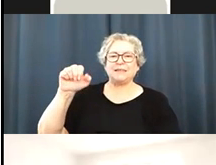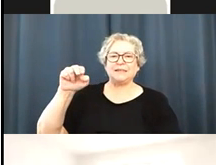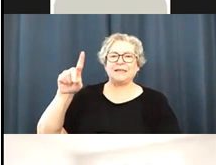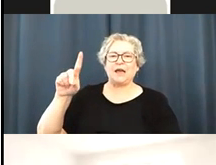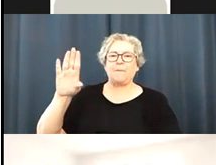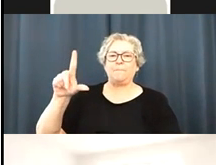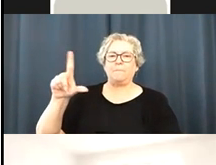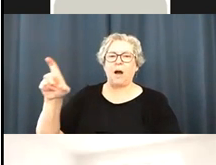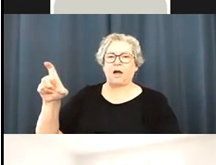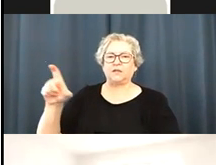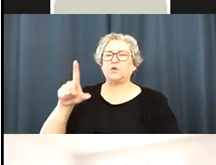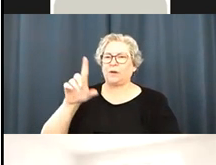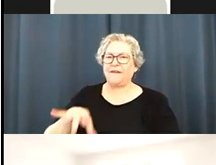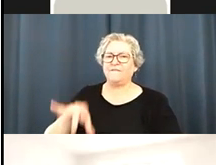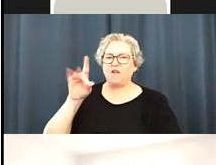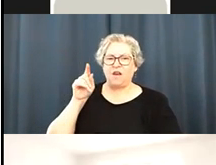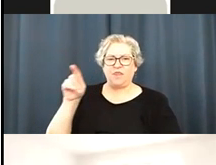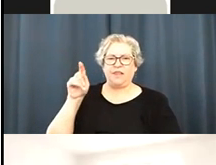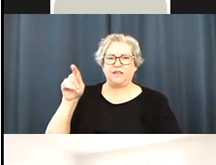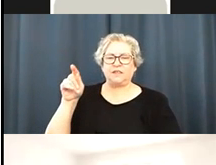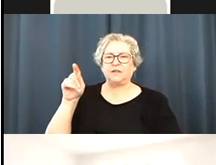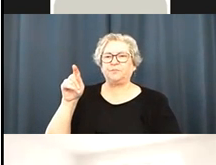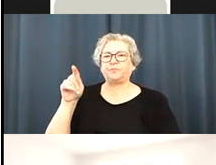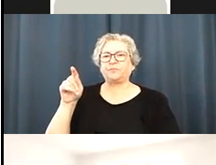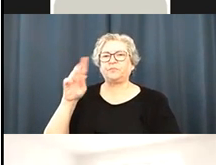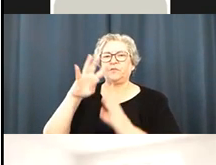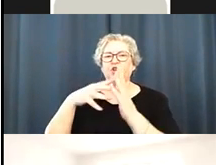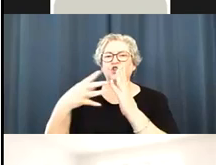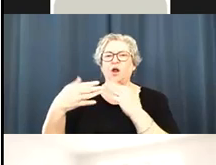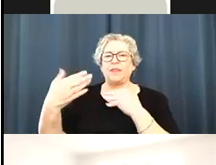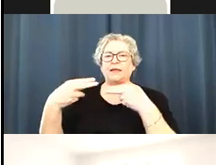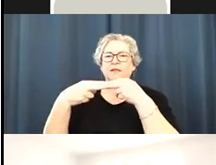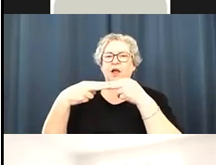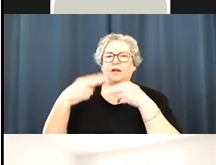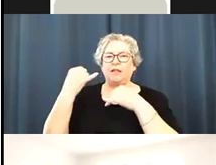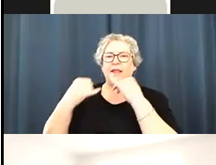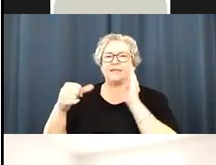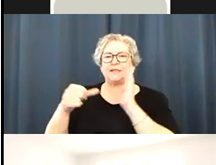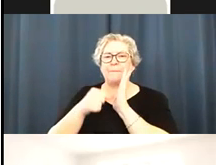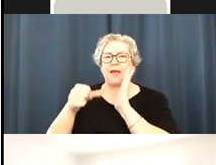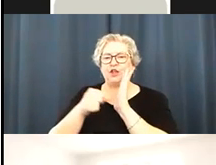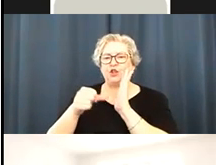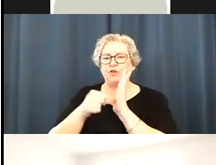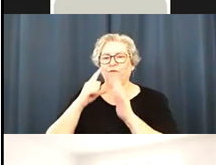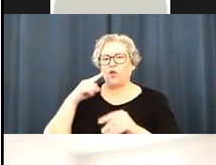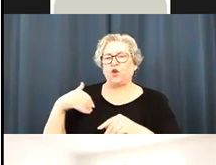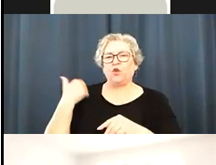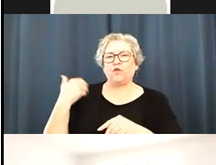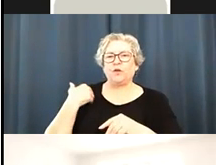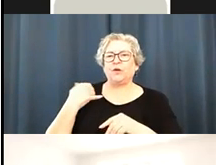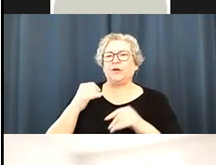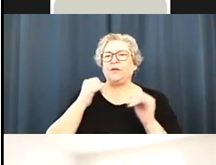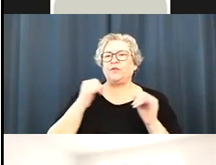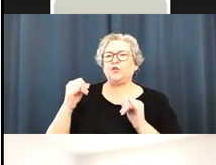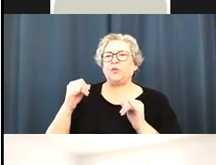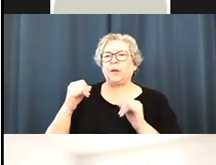you can actually find this, the chart on the next slide, on the last page of the Youth Individual Empowerment Toolkit.